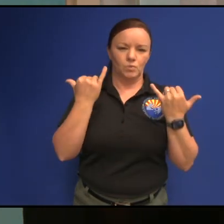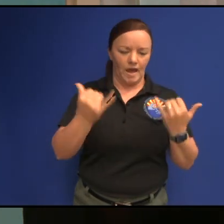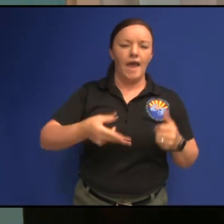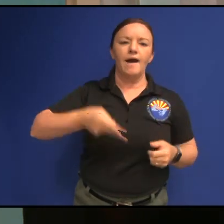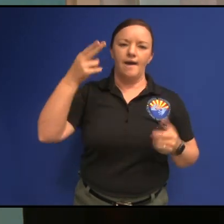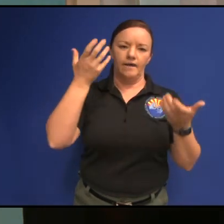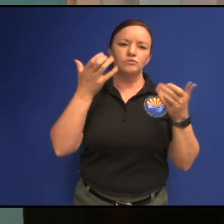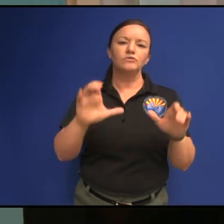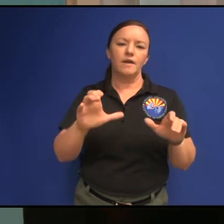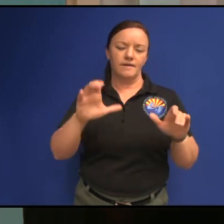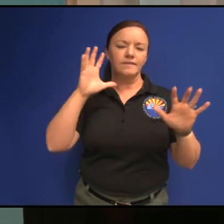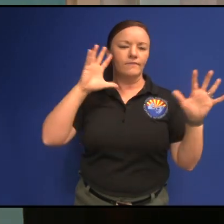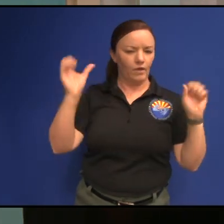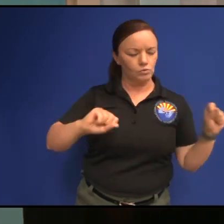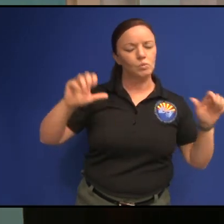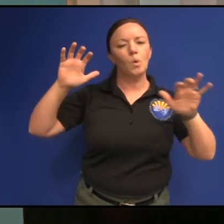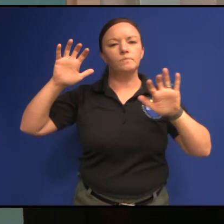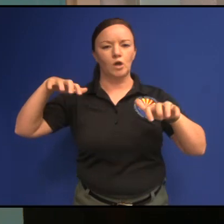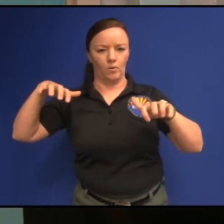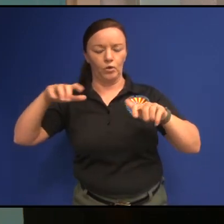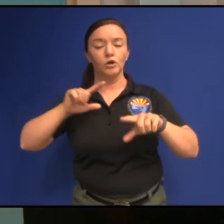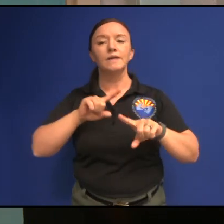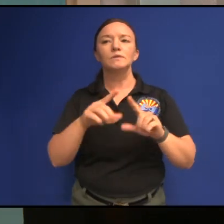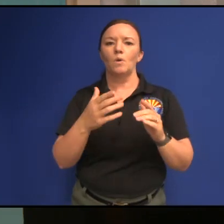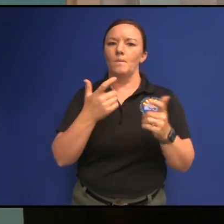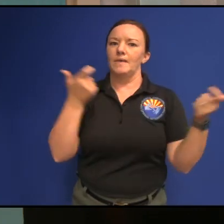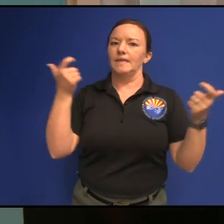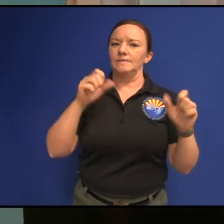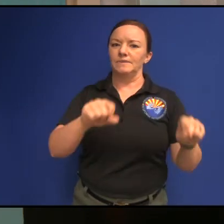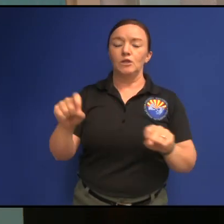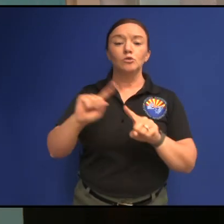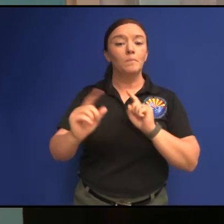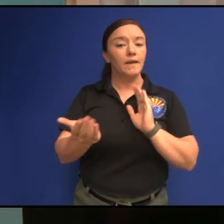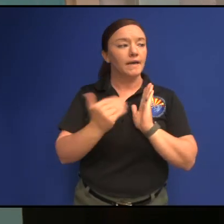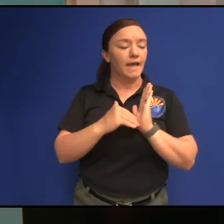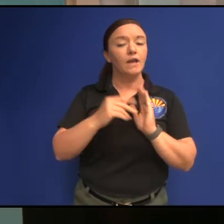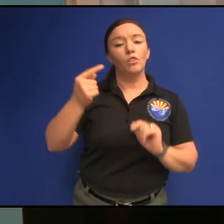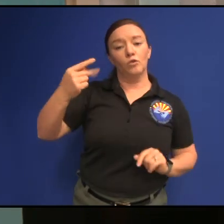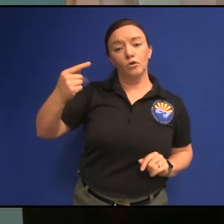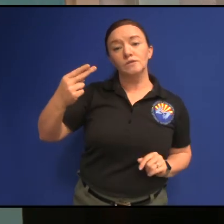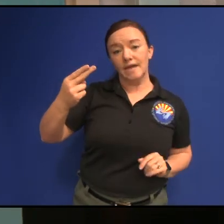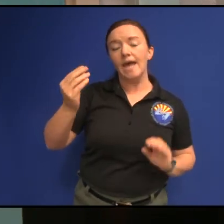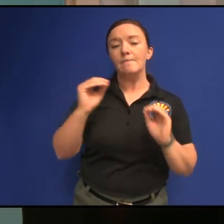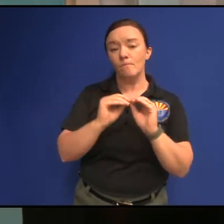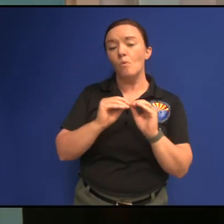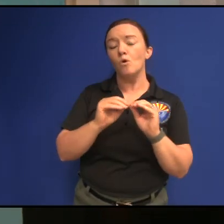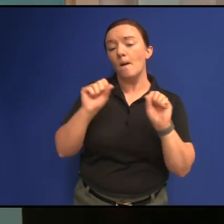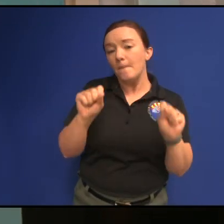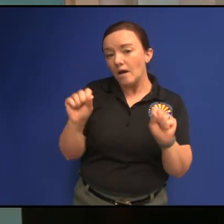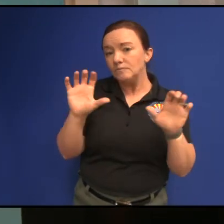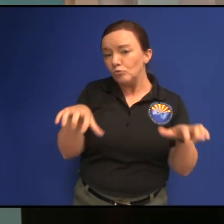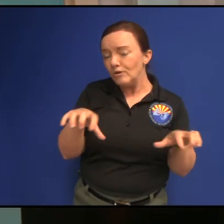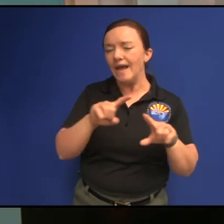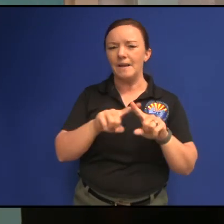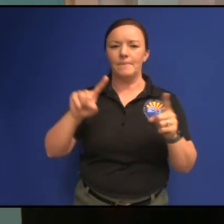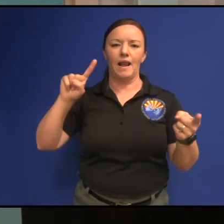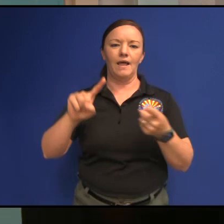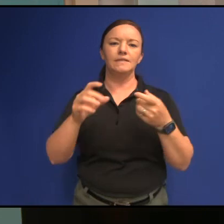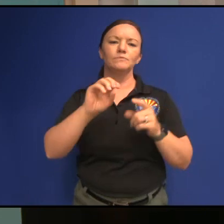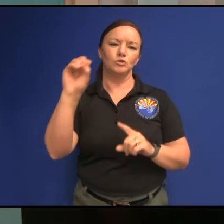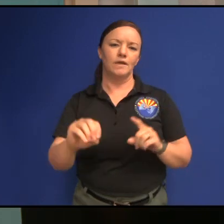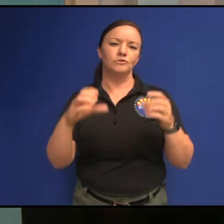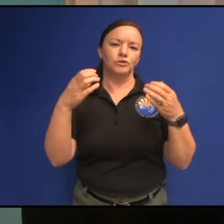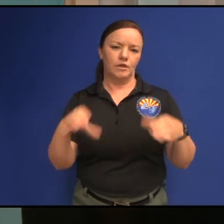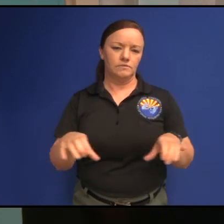that's where we think we have the best potential. But again, we repeat that again on Thursday, but with a lesser probability. So let's go to our